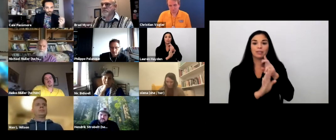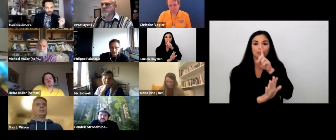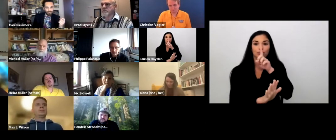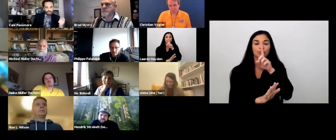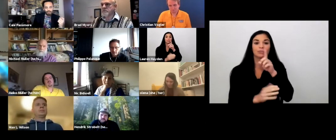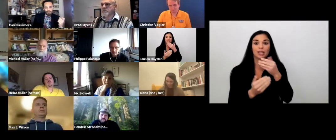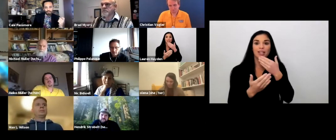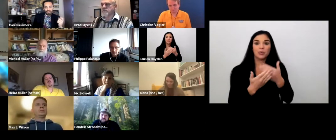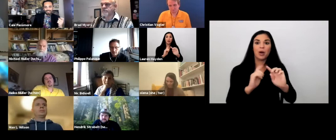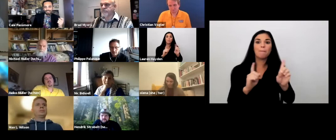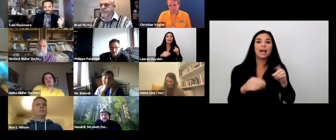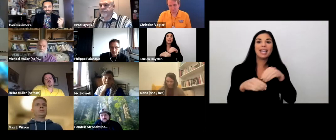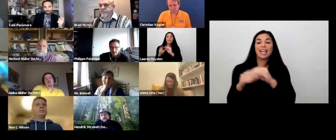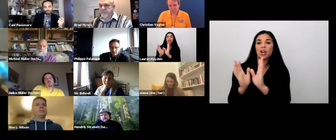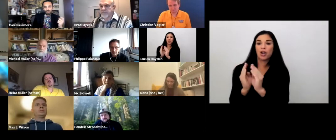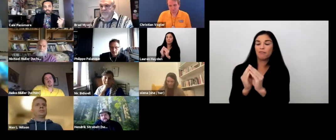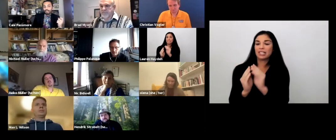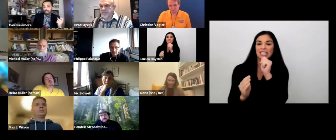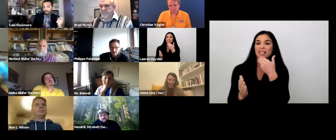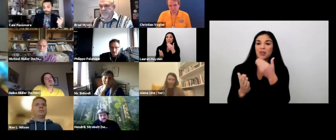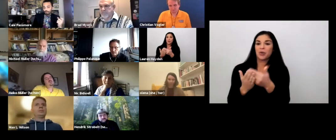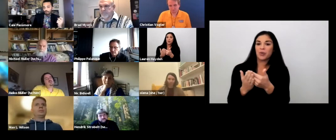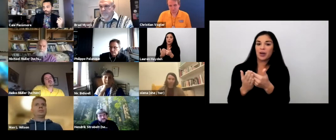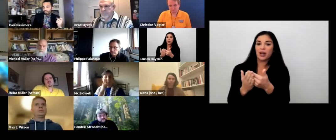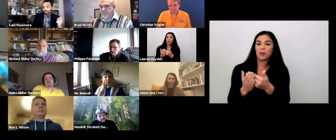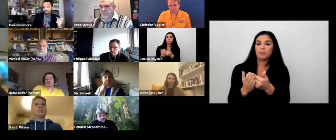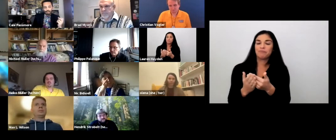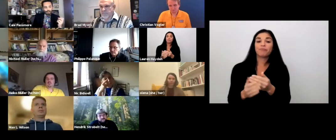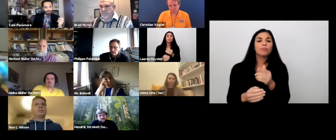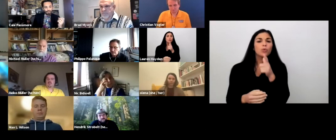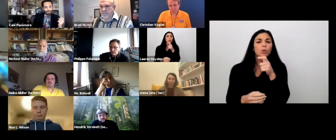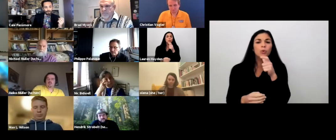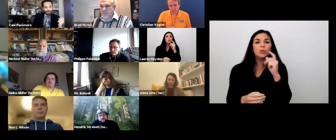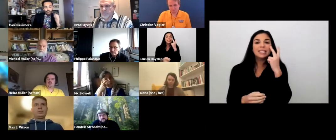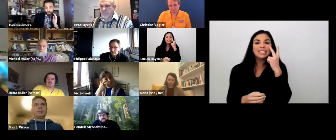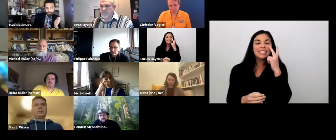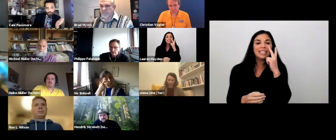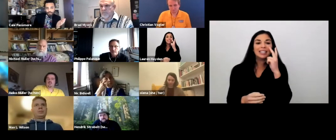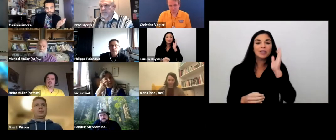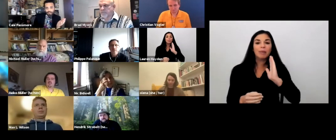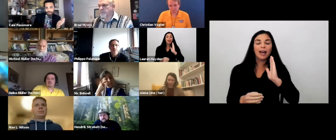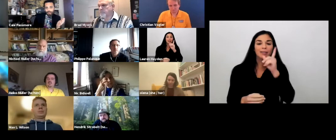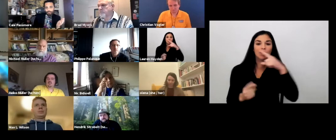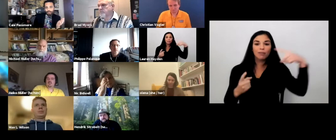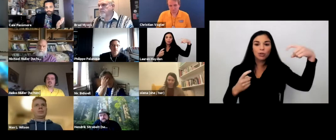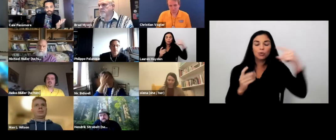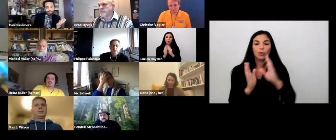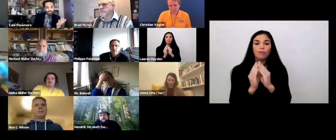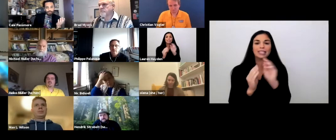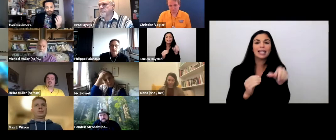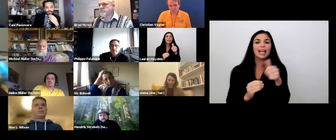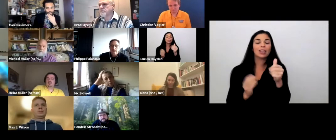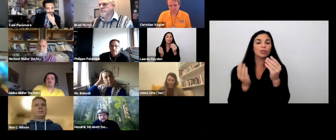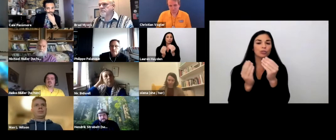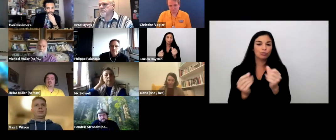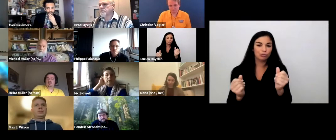not as well. Has anyone seen within their virtual conferences other solutions in addition to